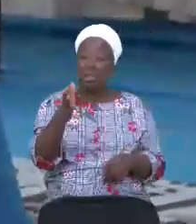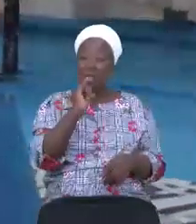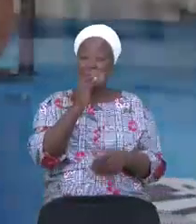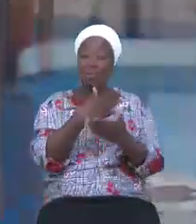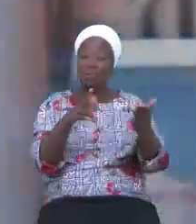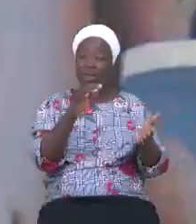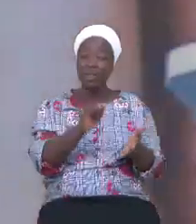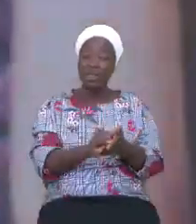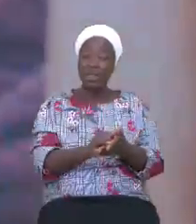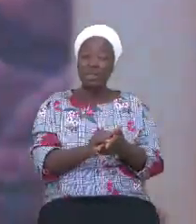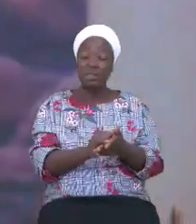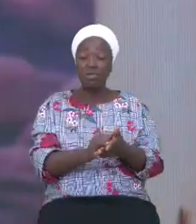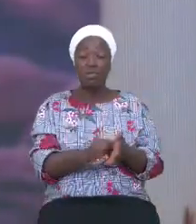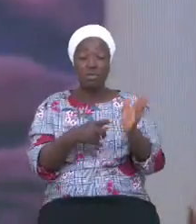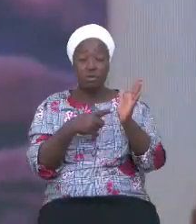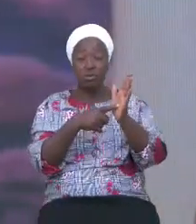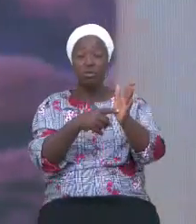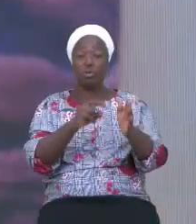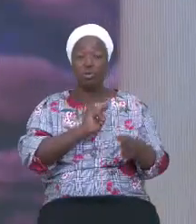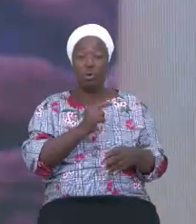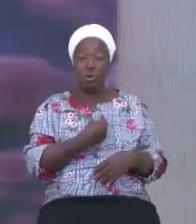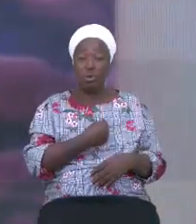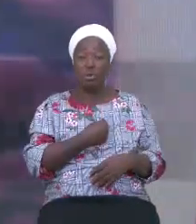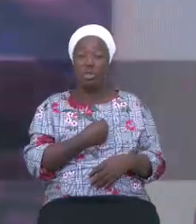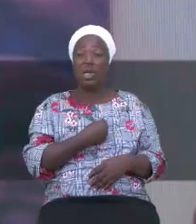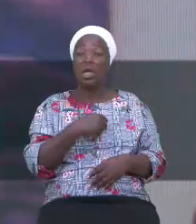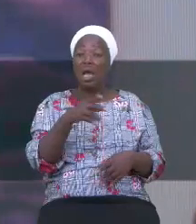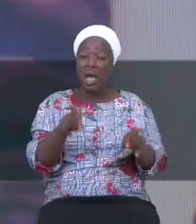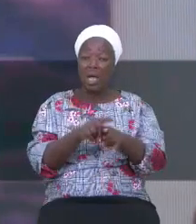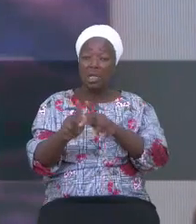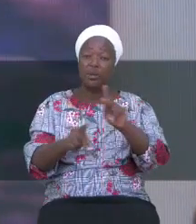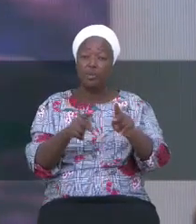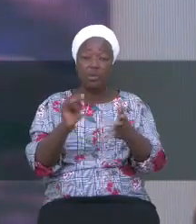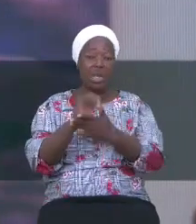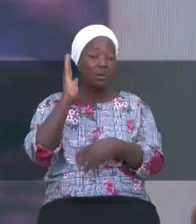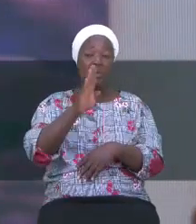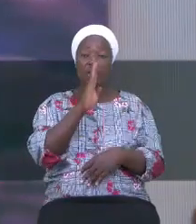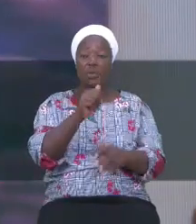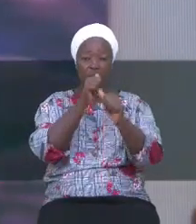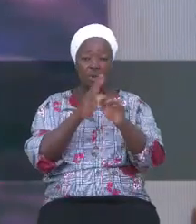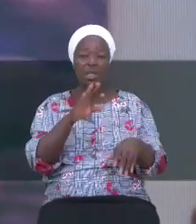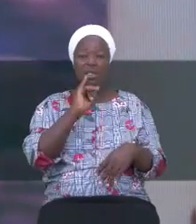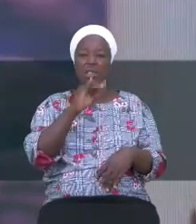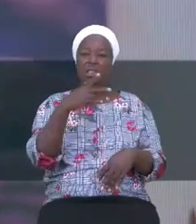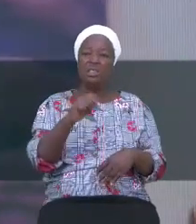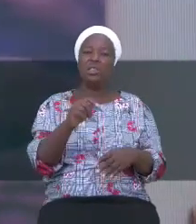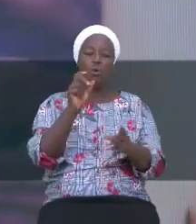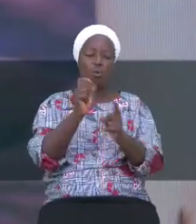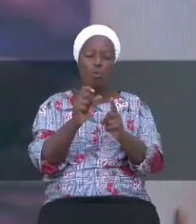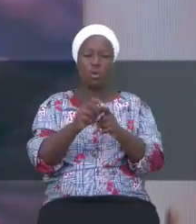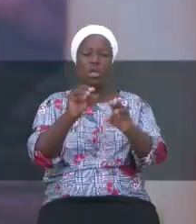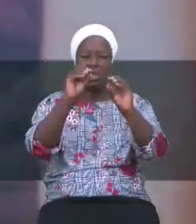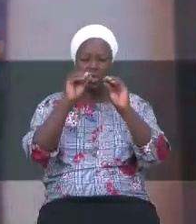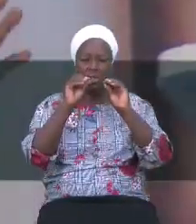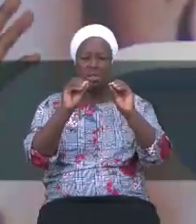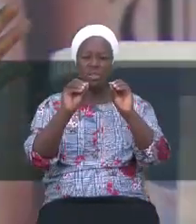that identifies us as people that will be blessed, is the word teachable.